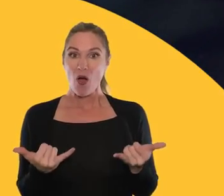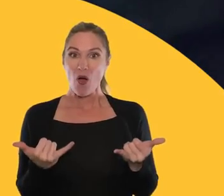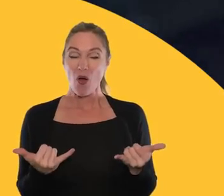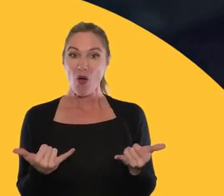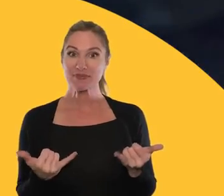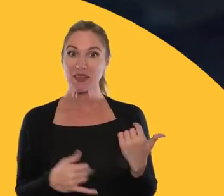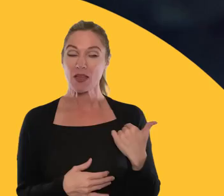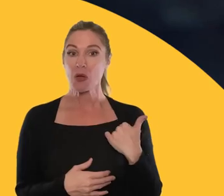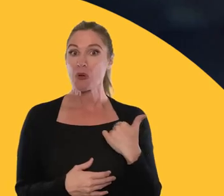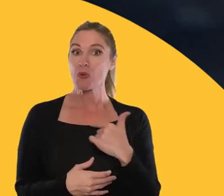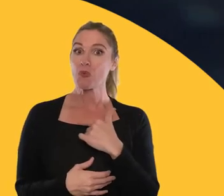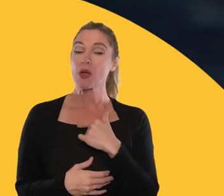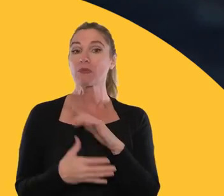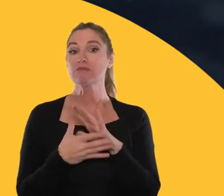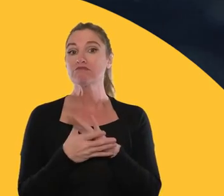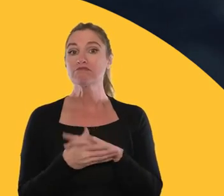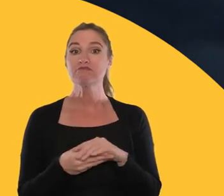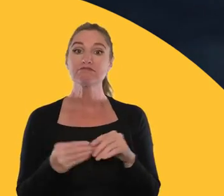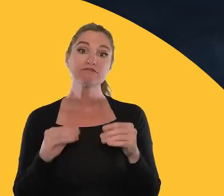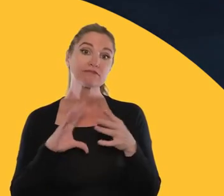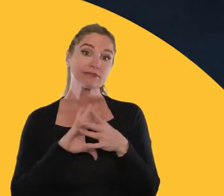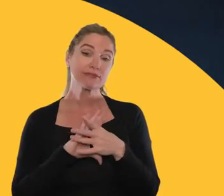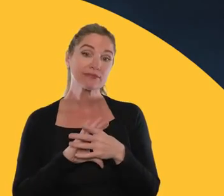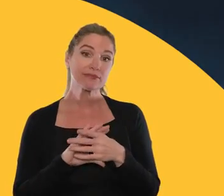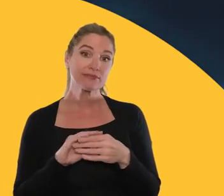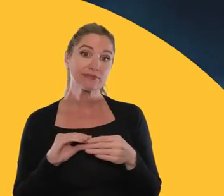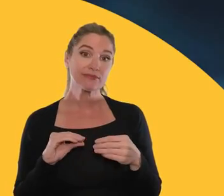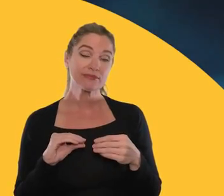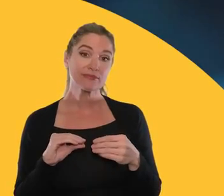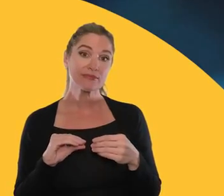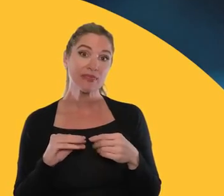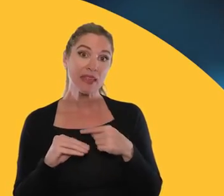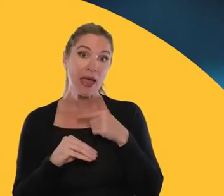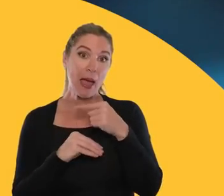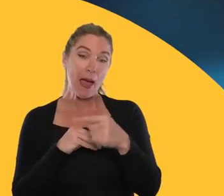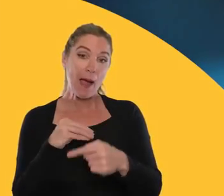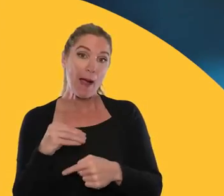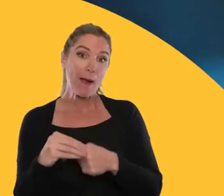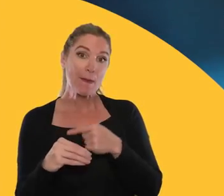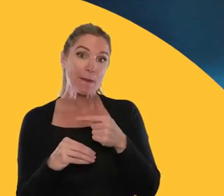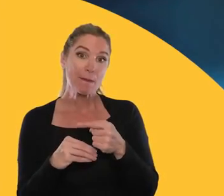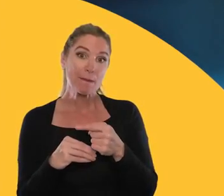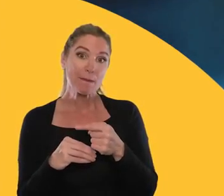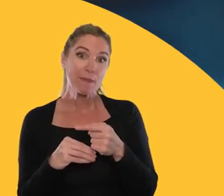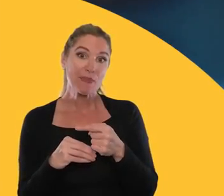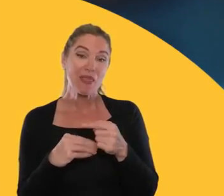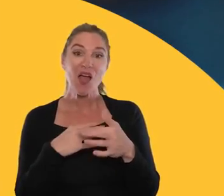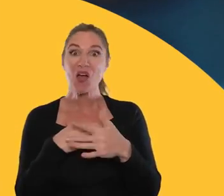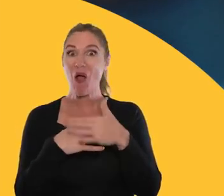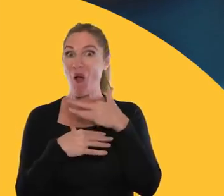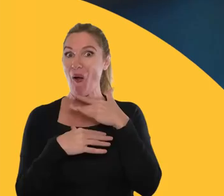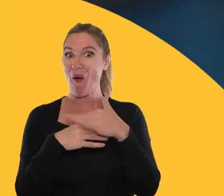Now, we are gonna be talking about